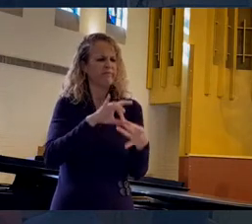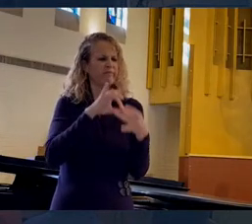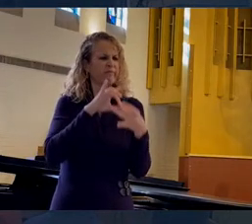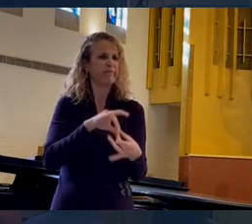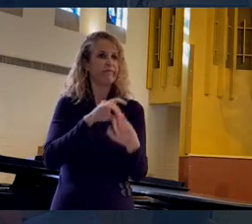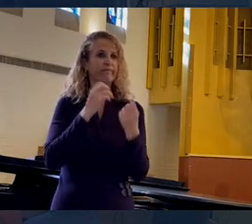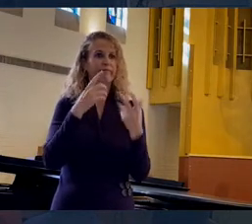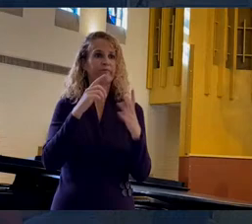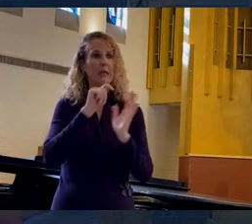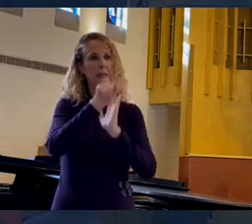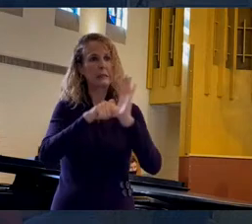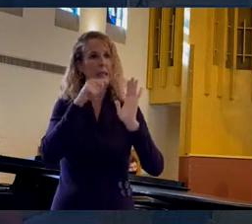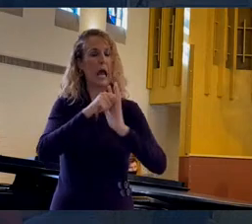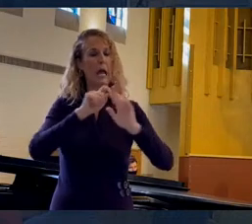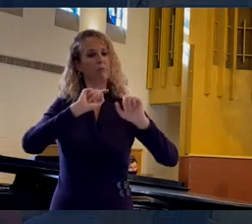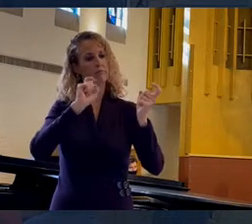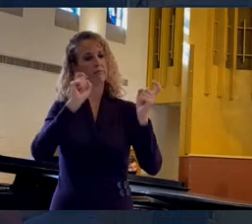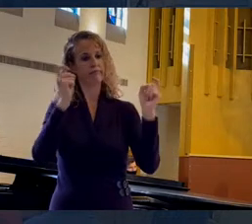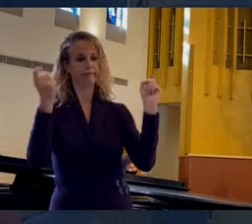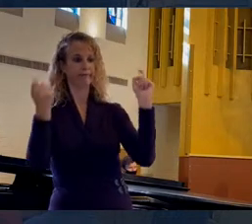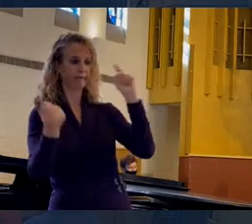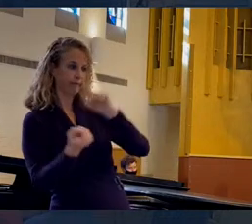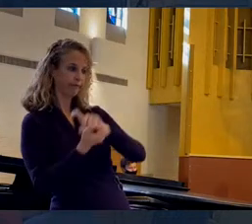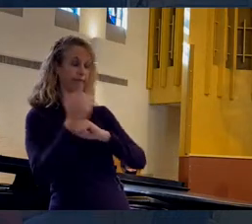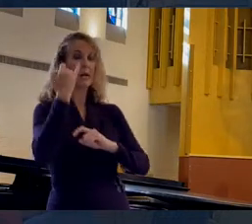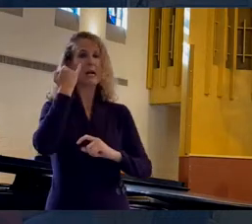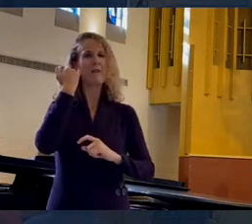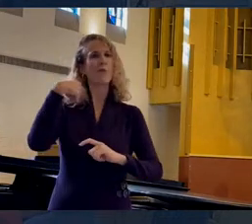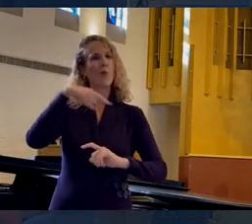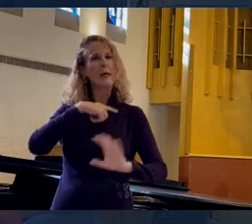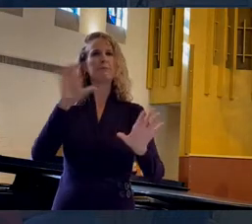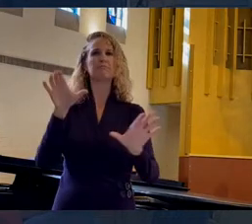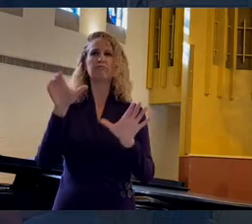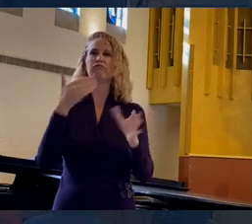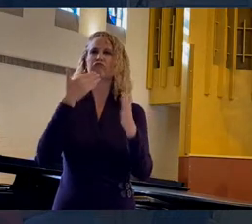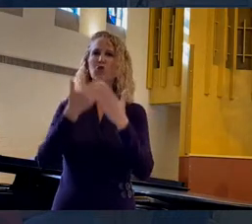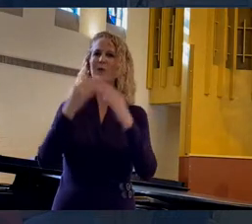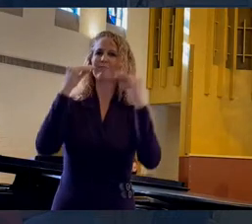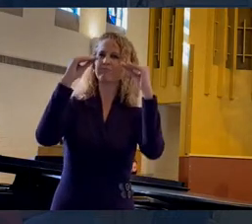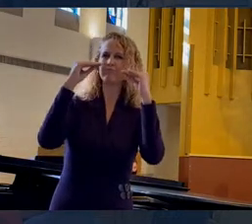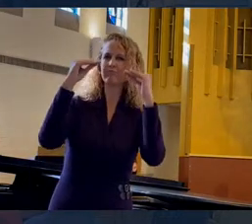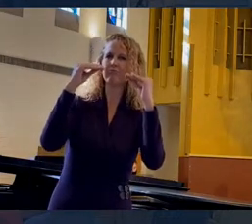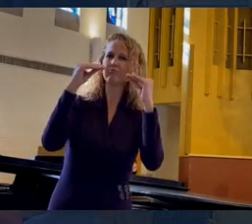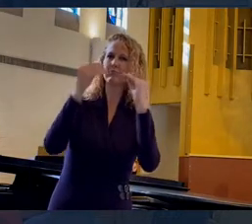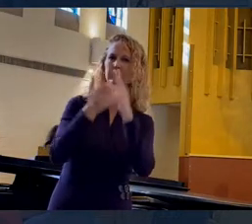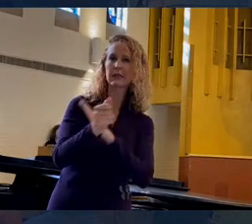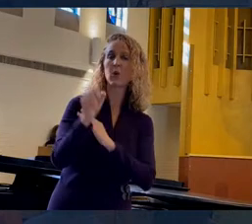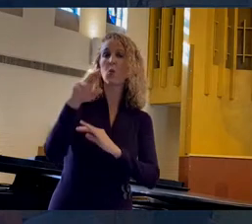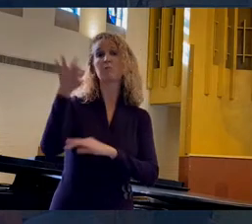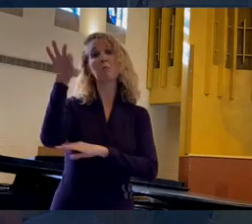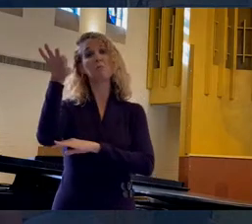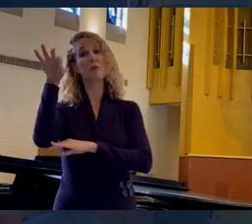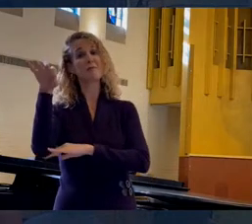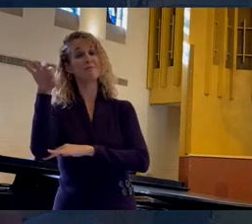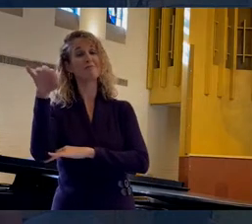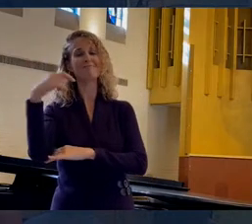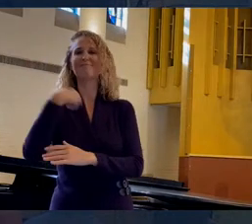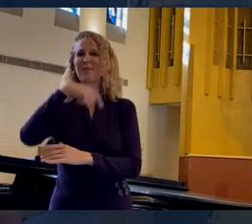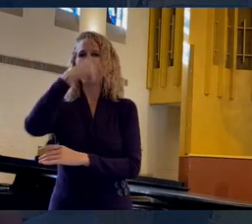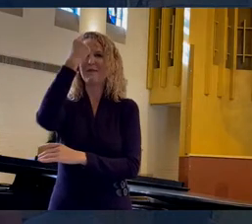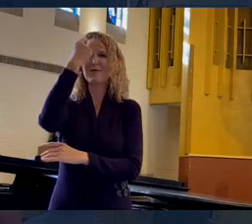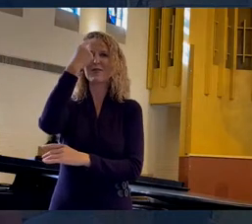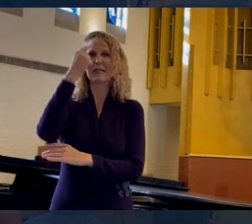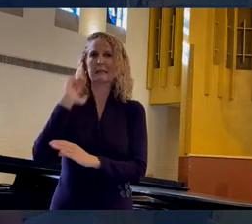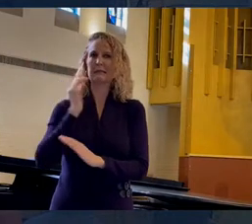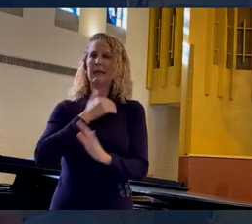from time to time to time, and if we're going to do a good job at teaching or preaching, we have to